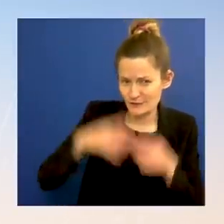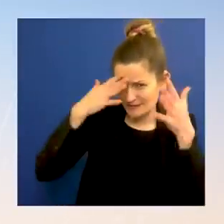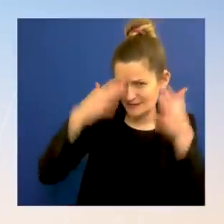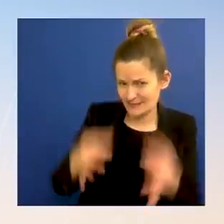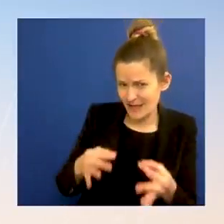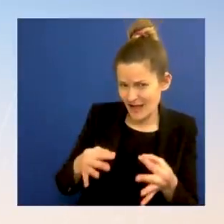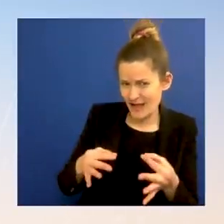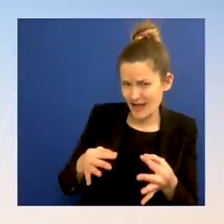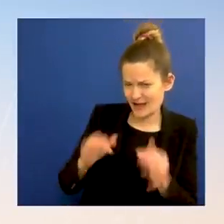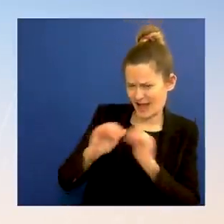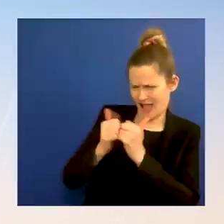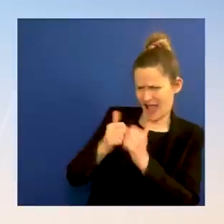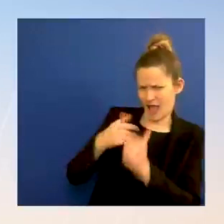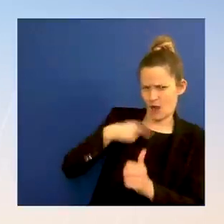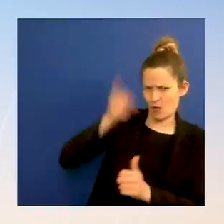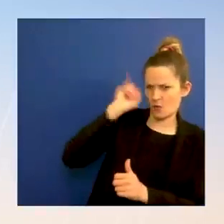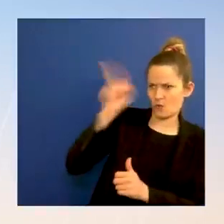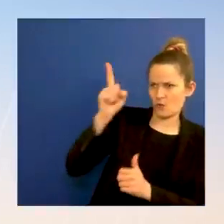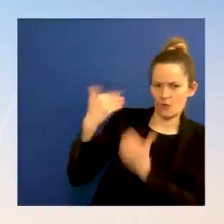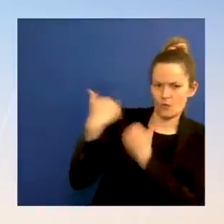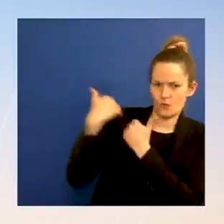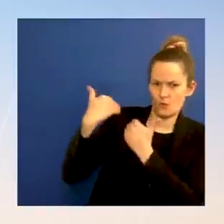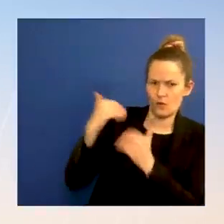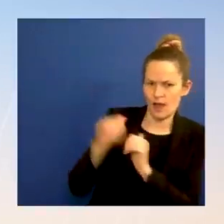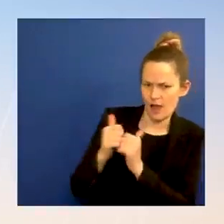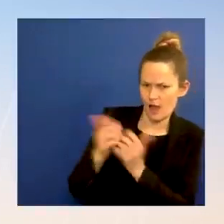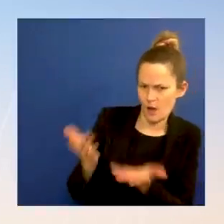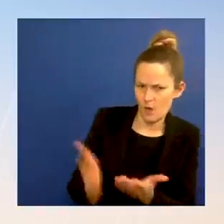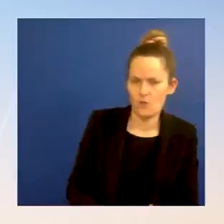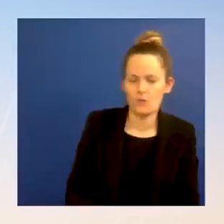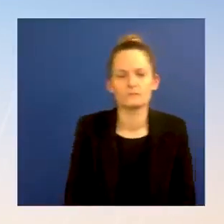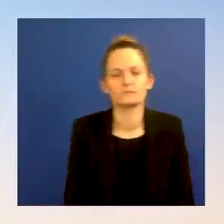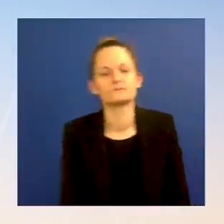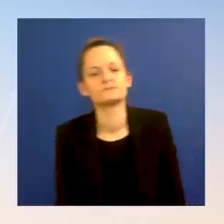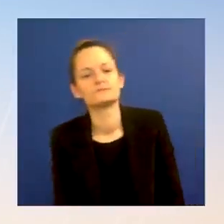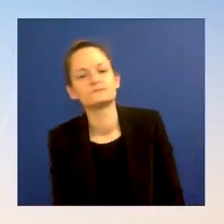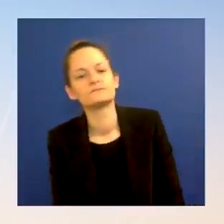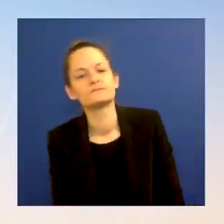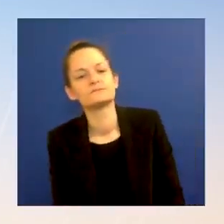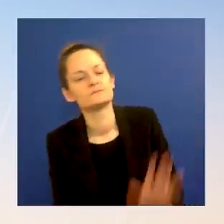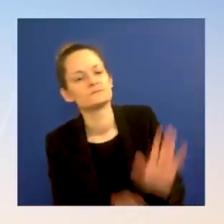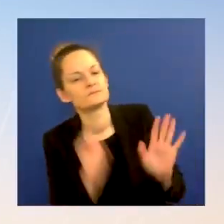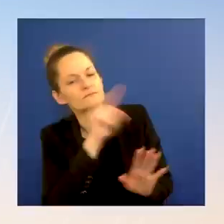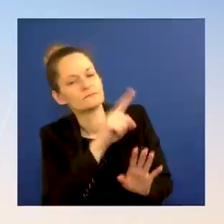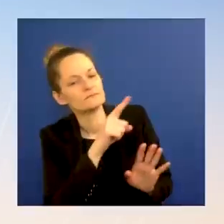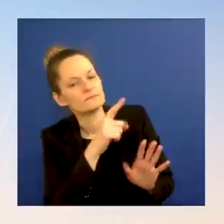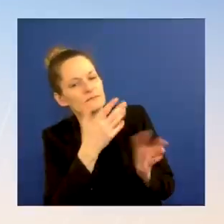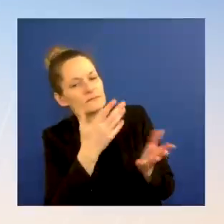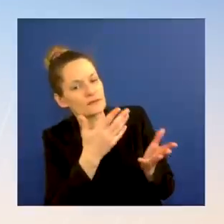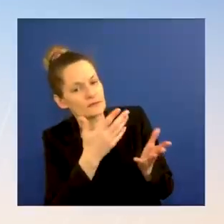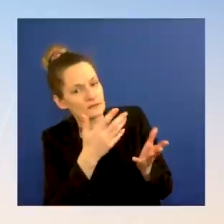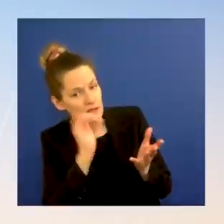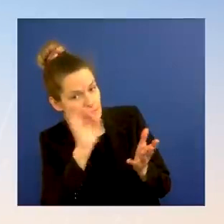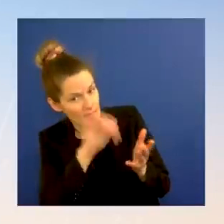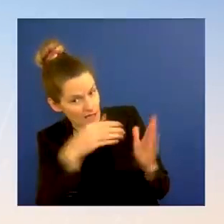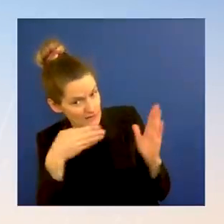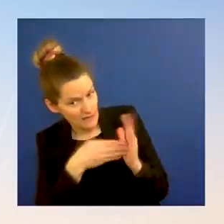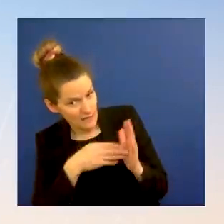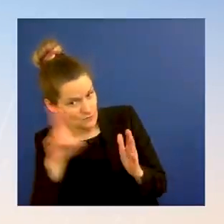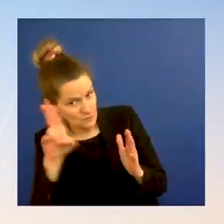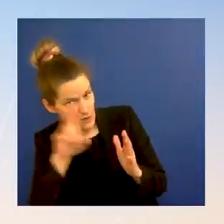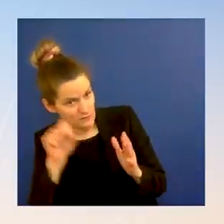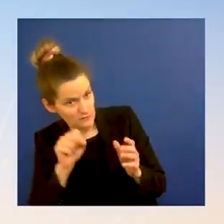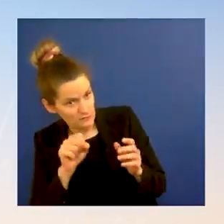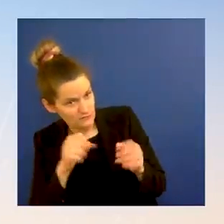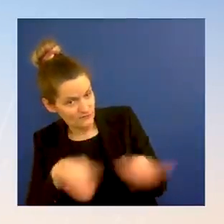their, you know, sort of, for everything they stand for to have. I think the U.N. has been, and the vast majority of countries in the U.N. have